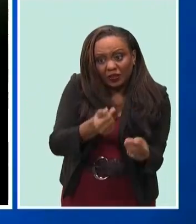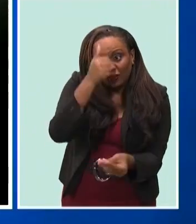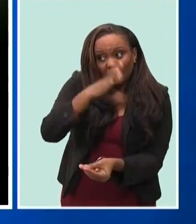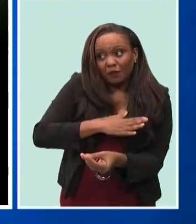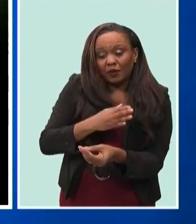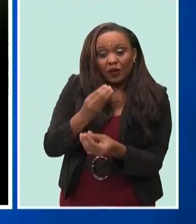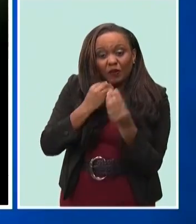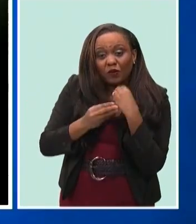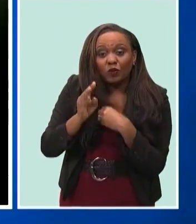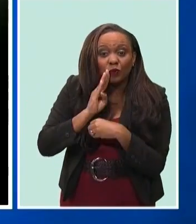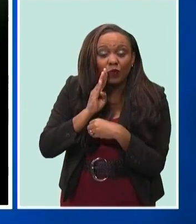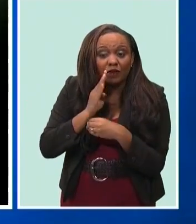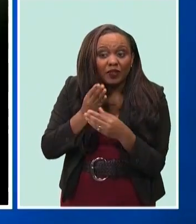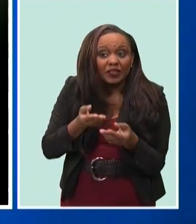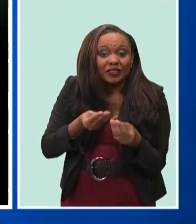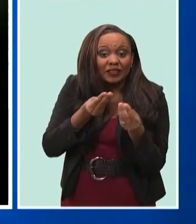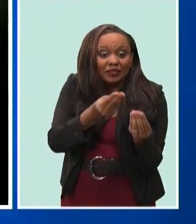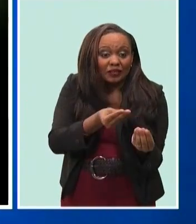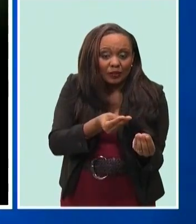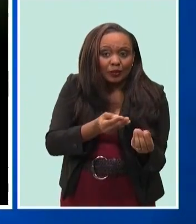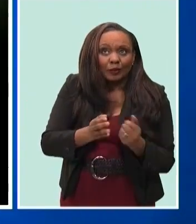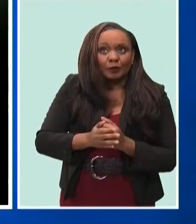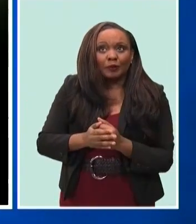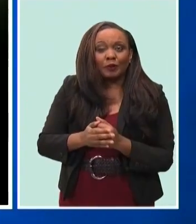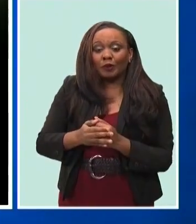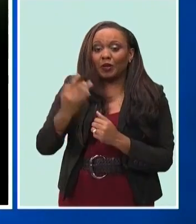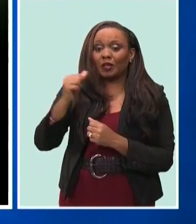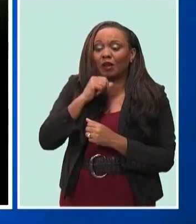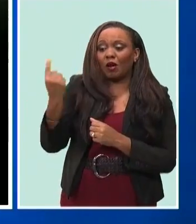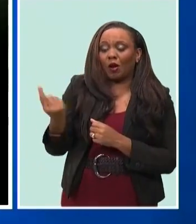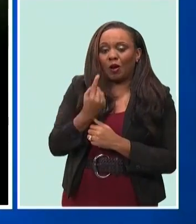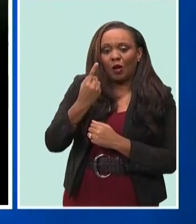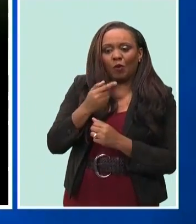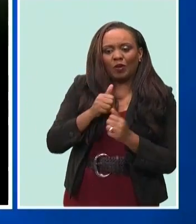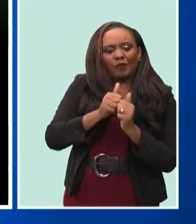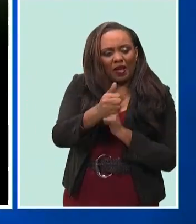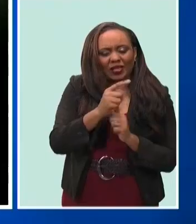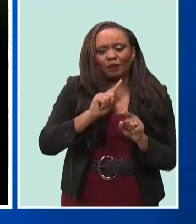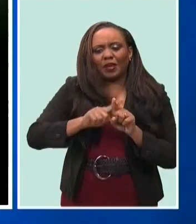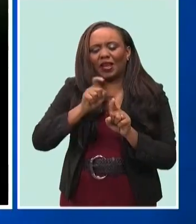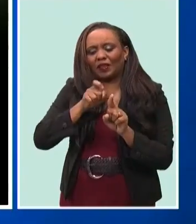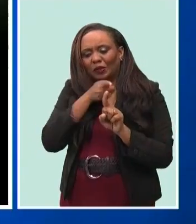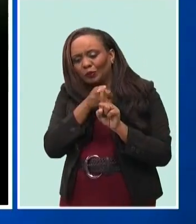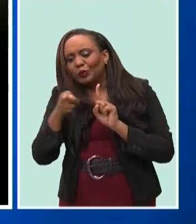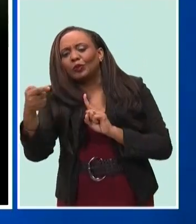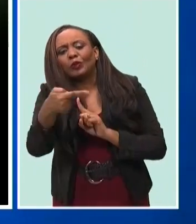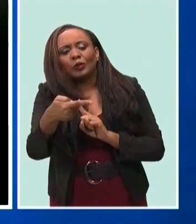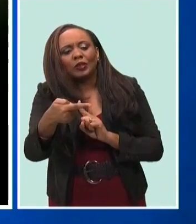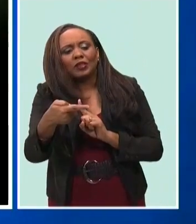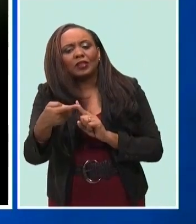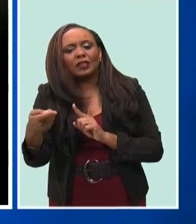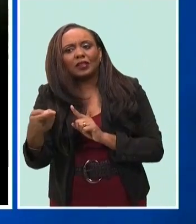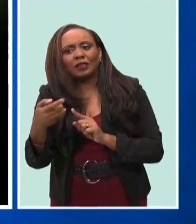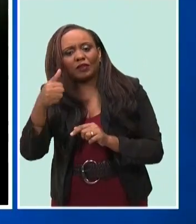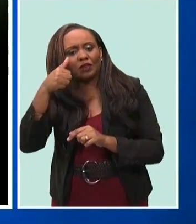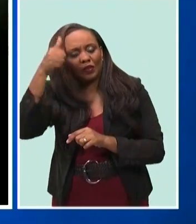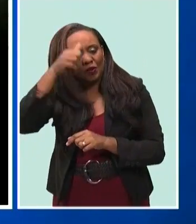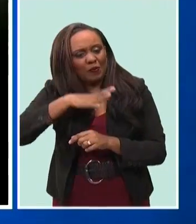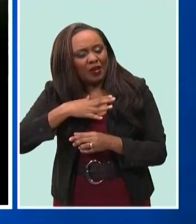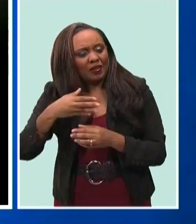but I have to divert every day to bring this elderly man his breakfast that this little girl has